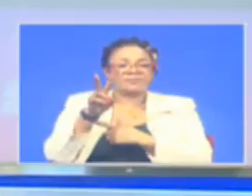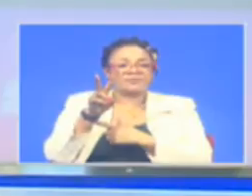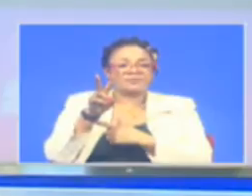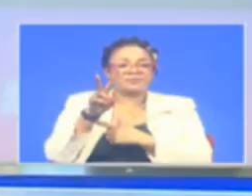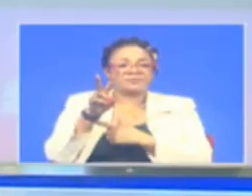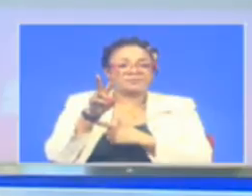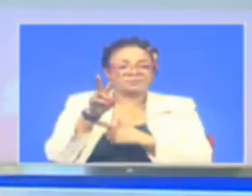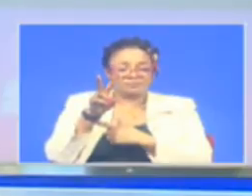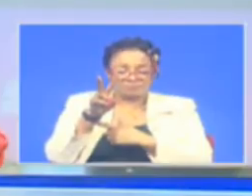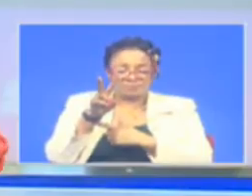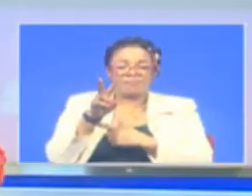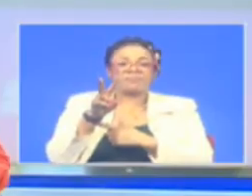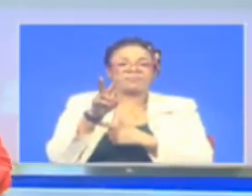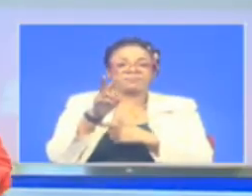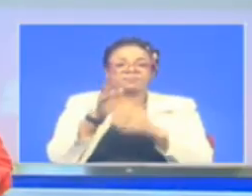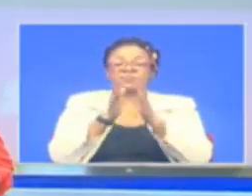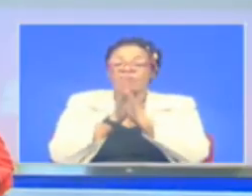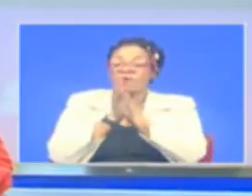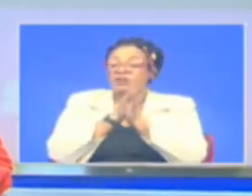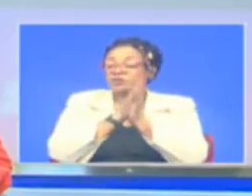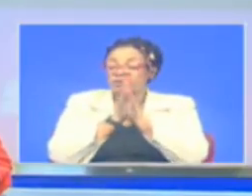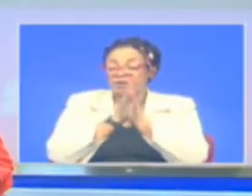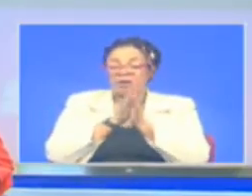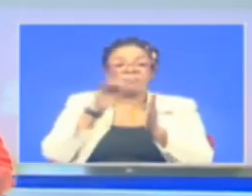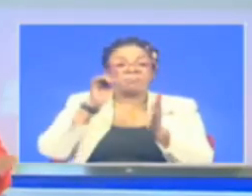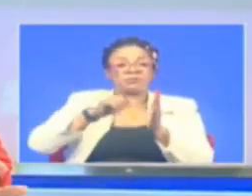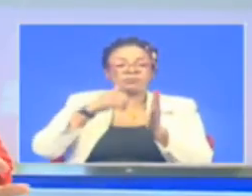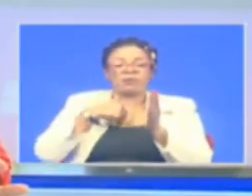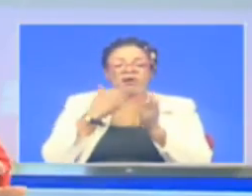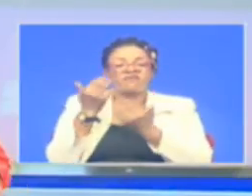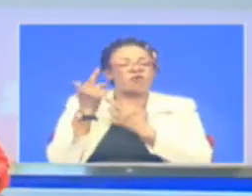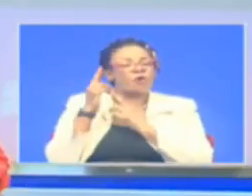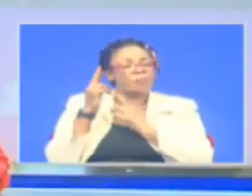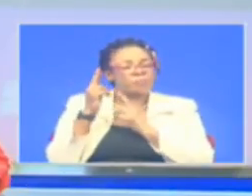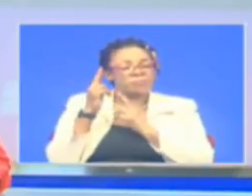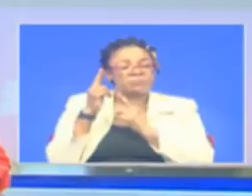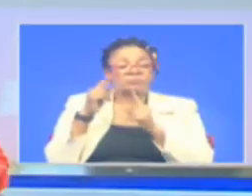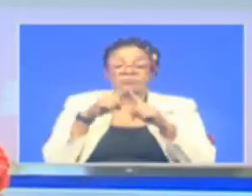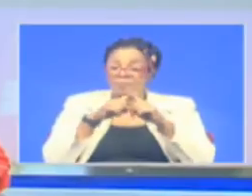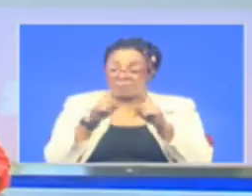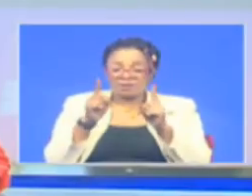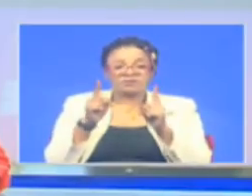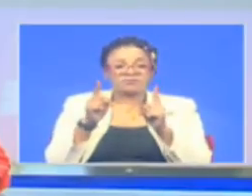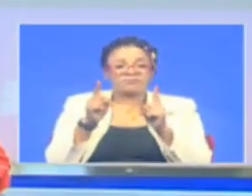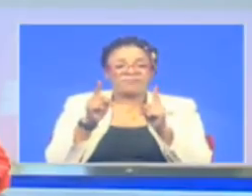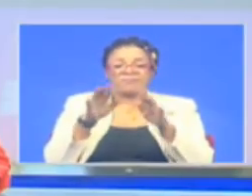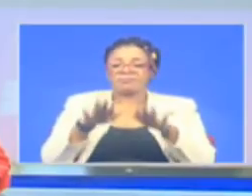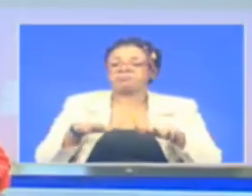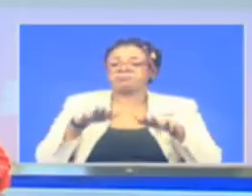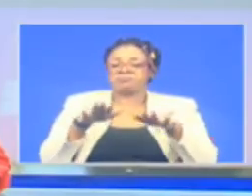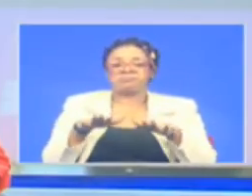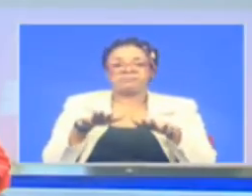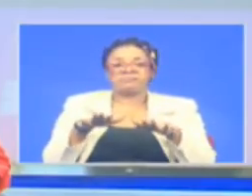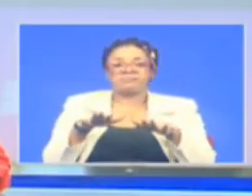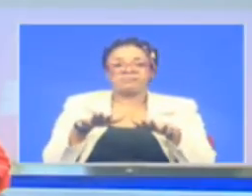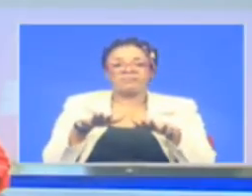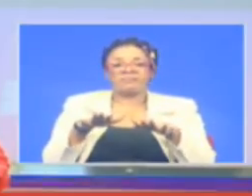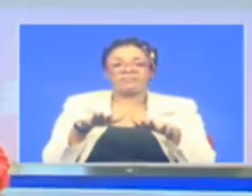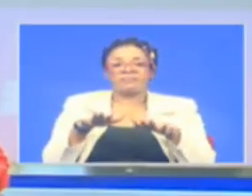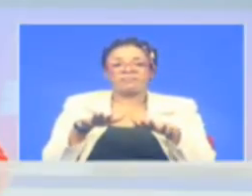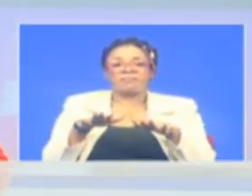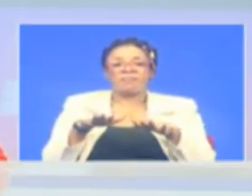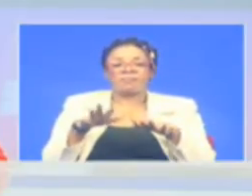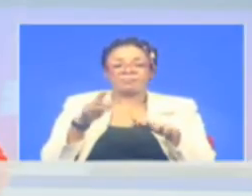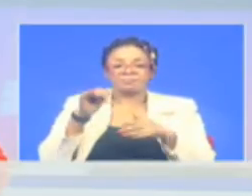Well, this story could stir up feelings of hope, but should be taken with a bit of caution. US pharmaceutical